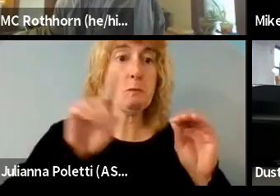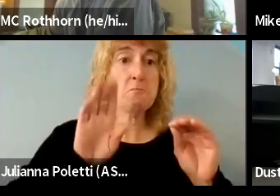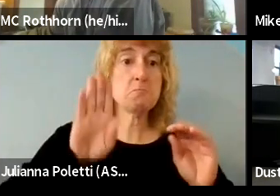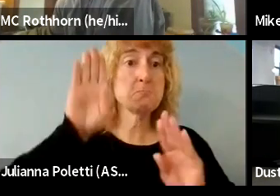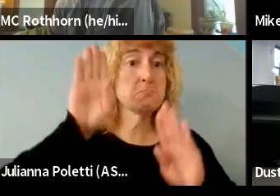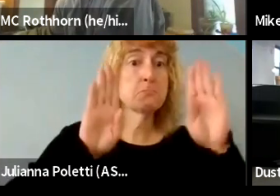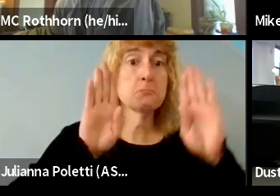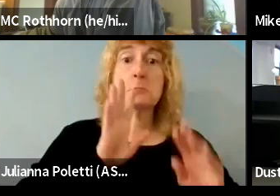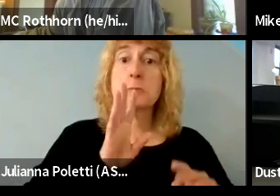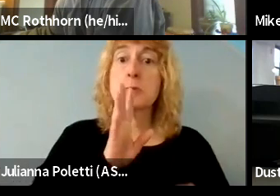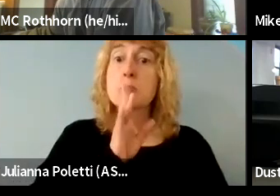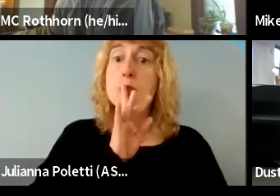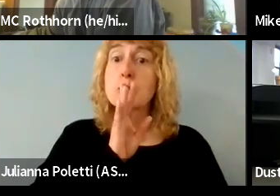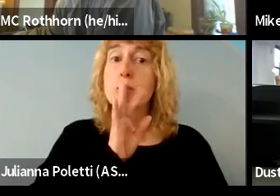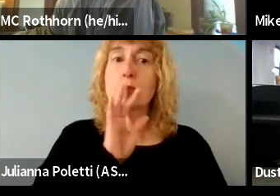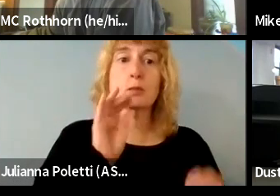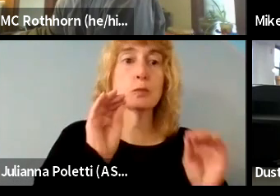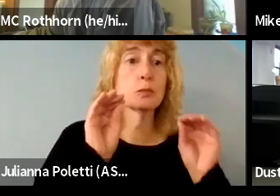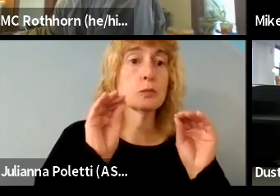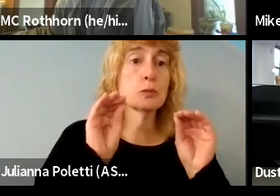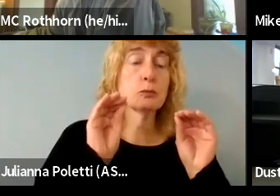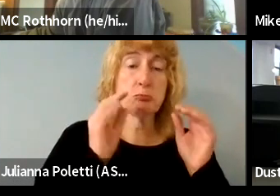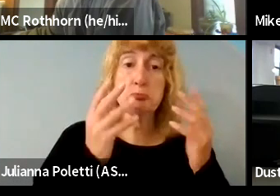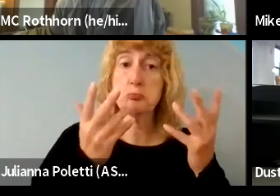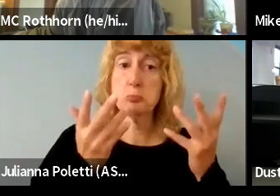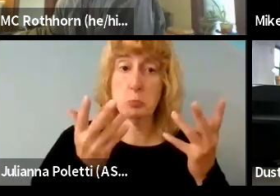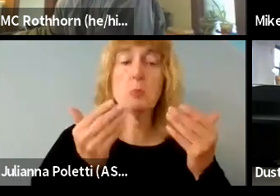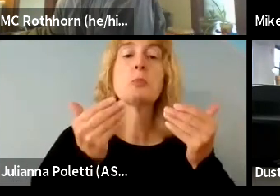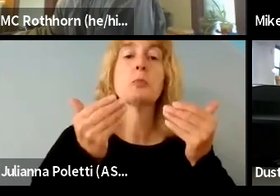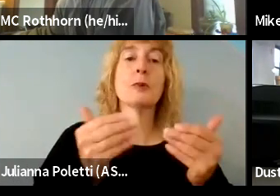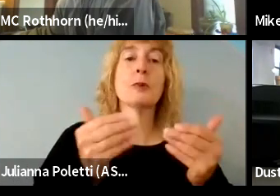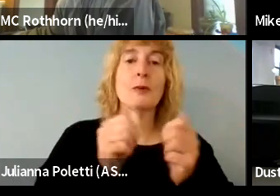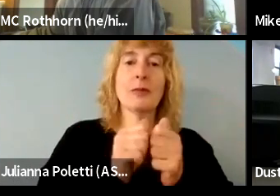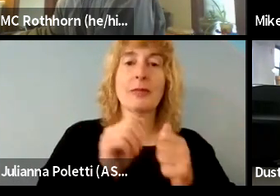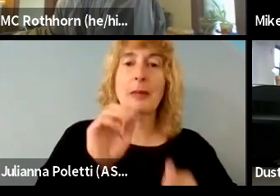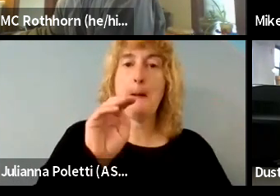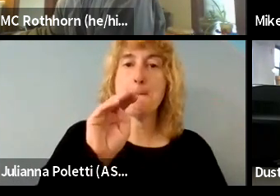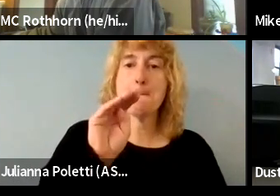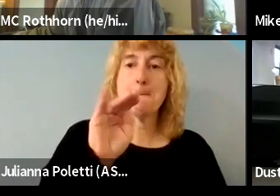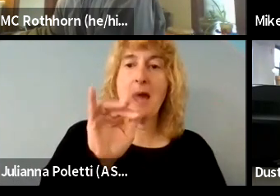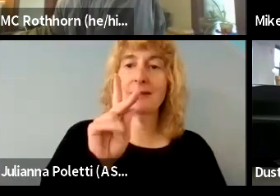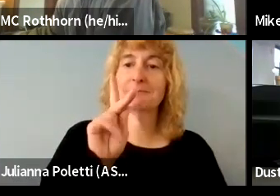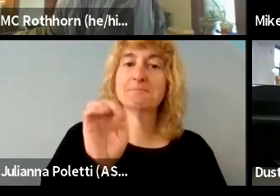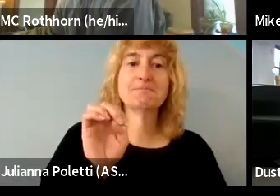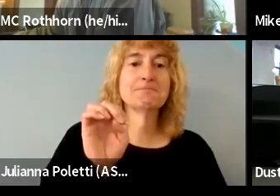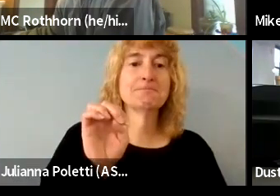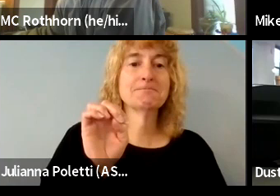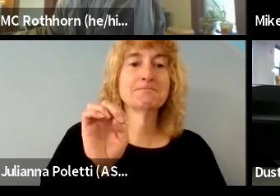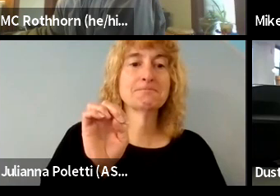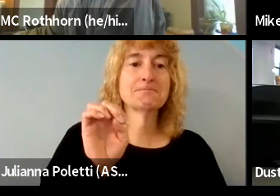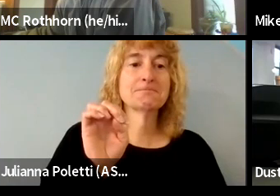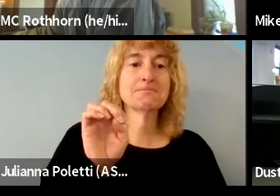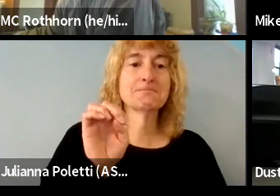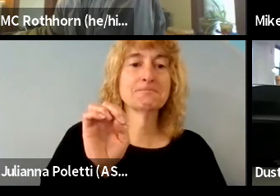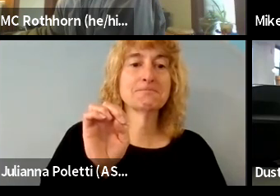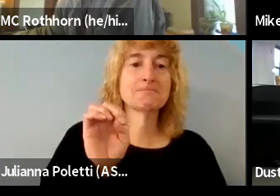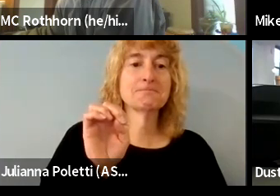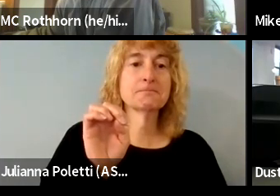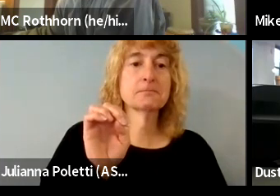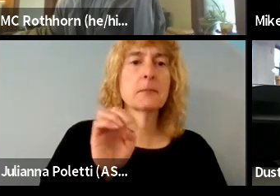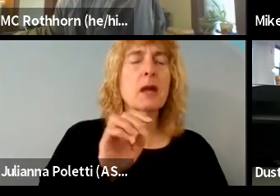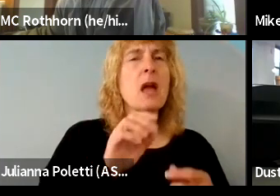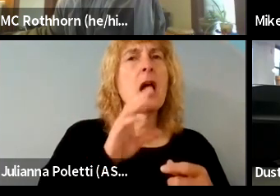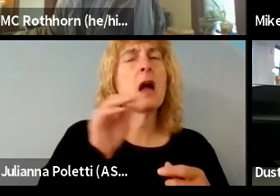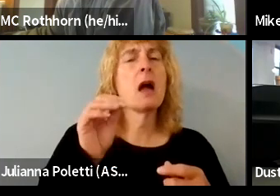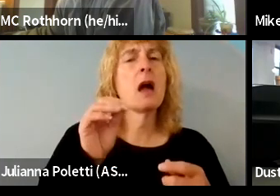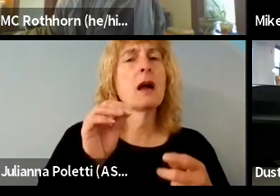to Mike. We're having a presentation from Tom. I'm not even